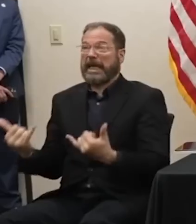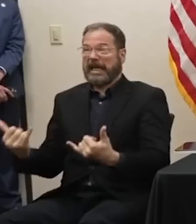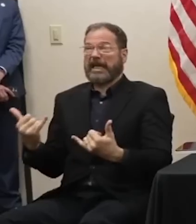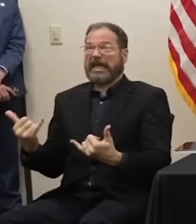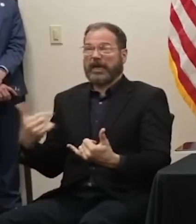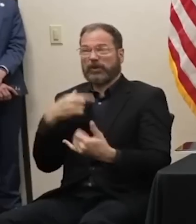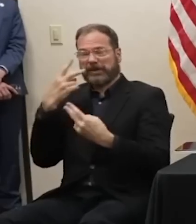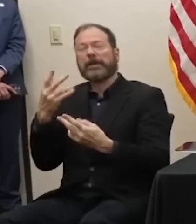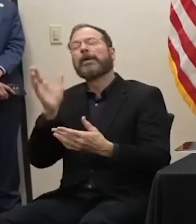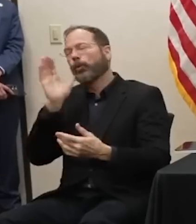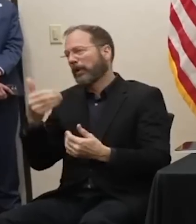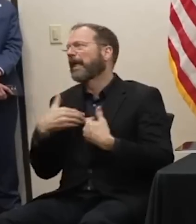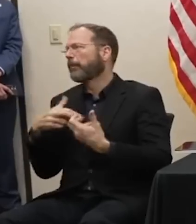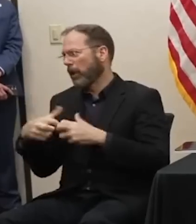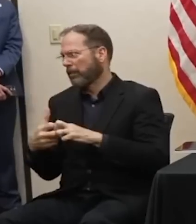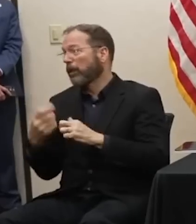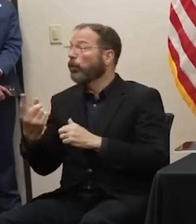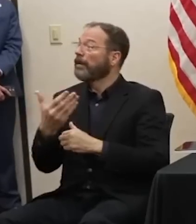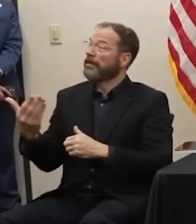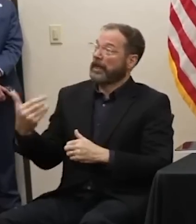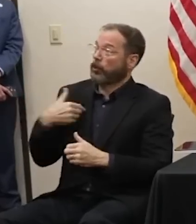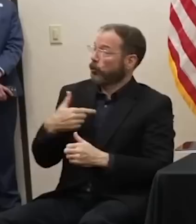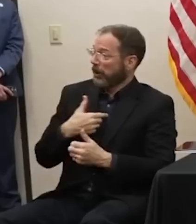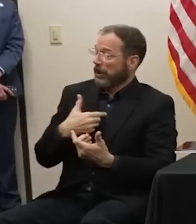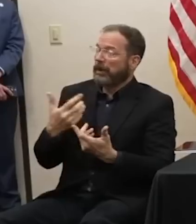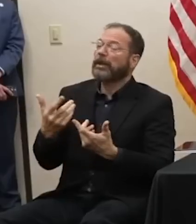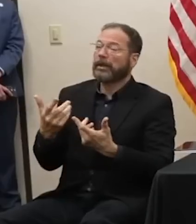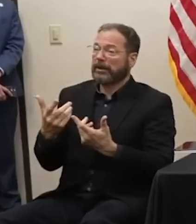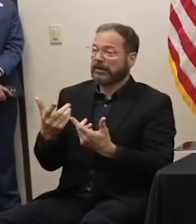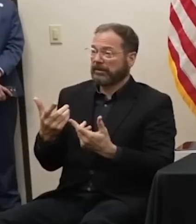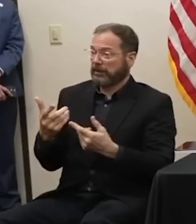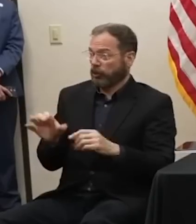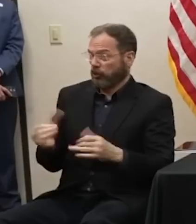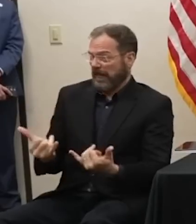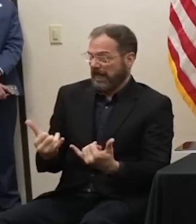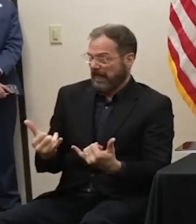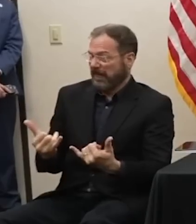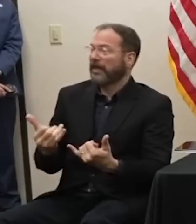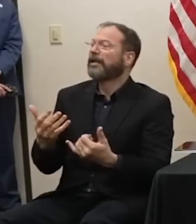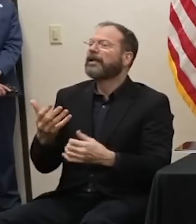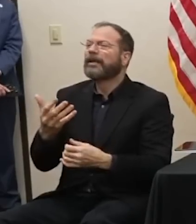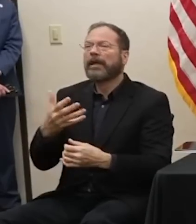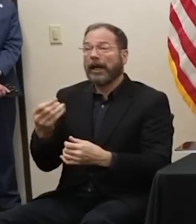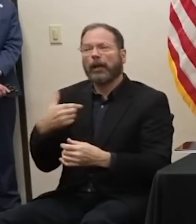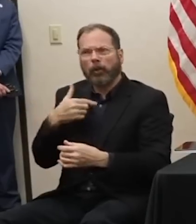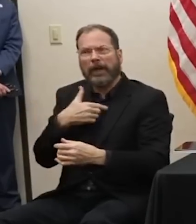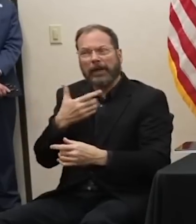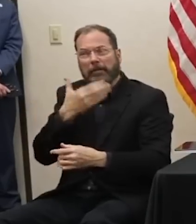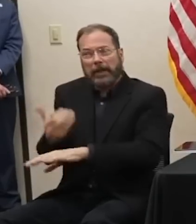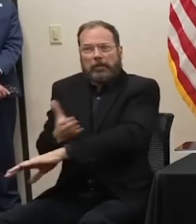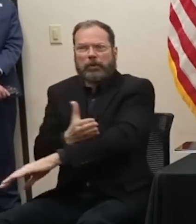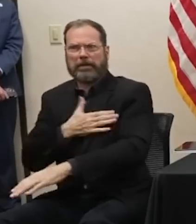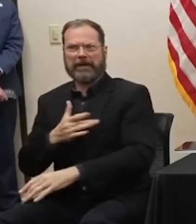we're going to have problems. One of the things that we are doing and that we have improved upon, in